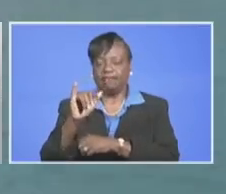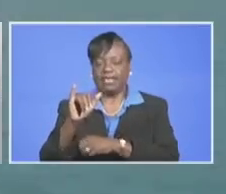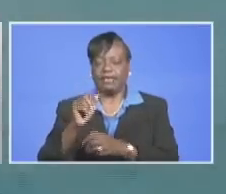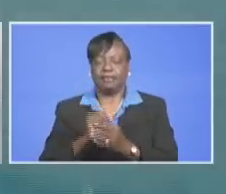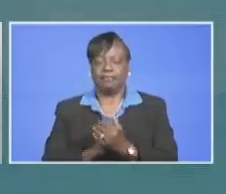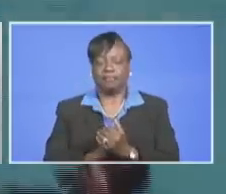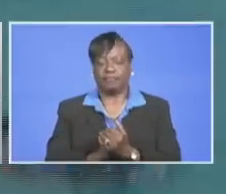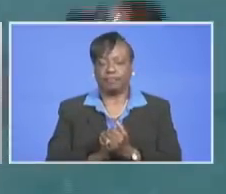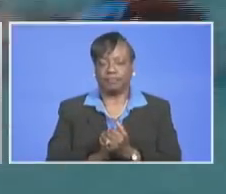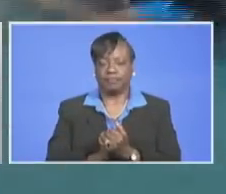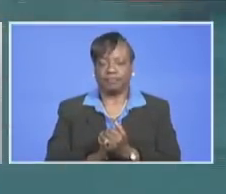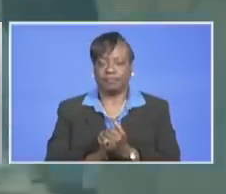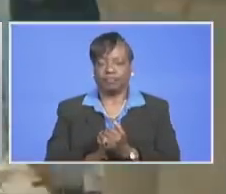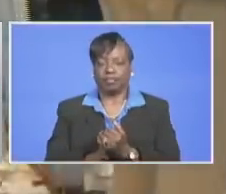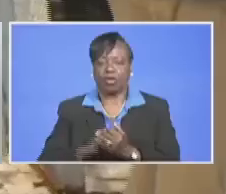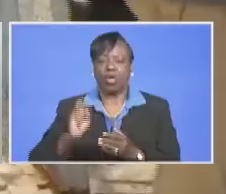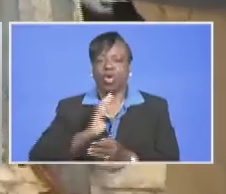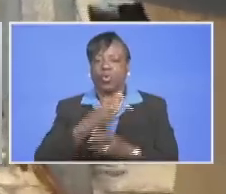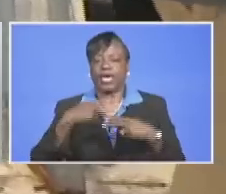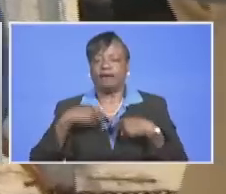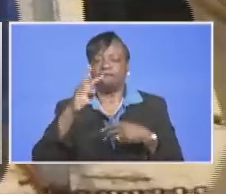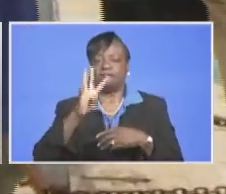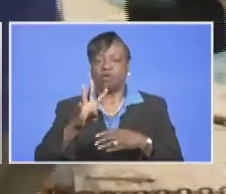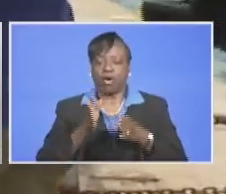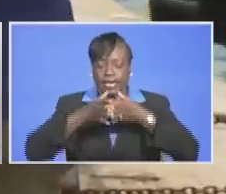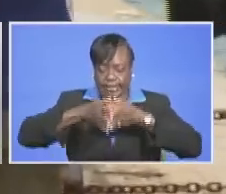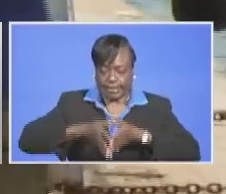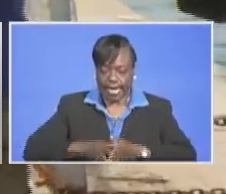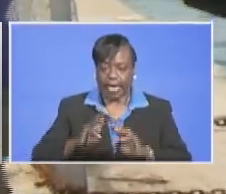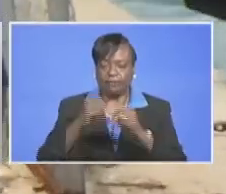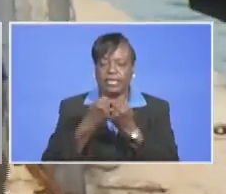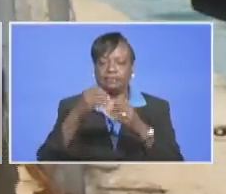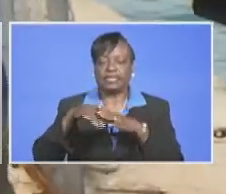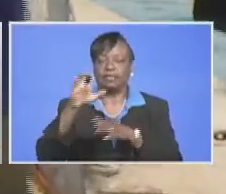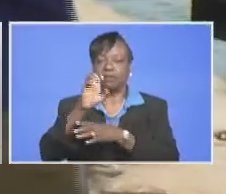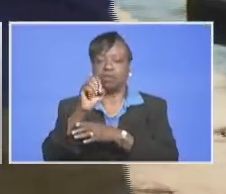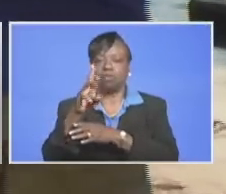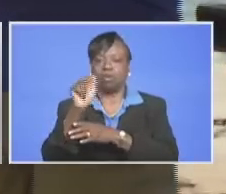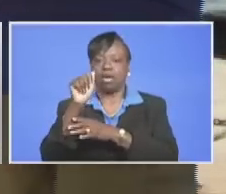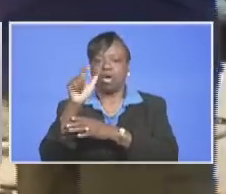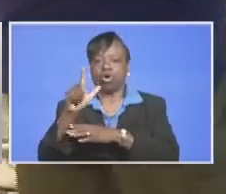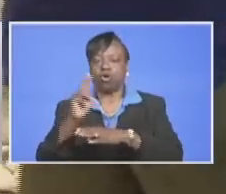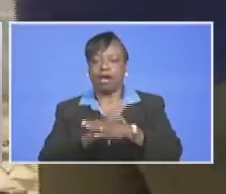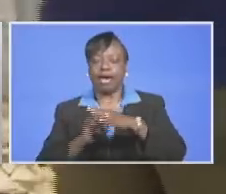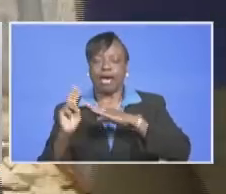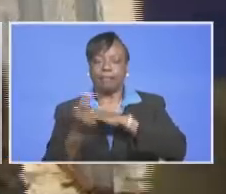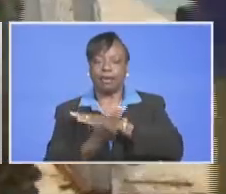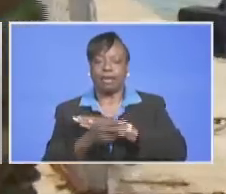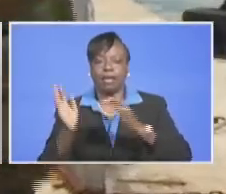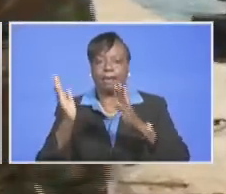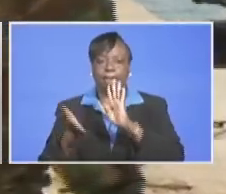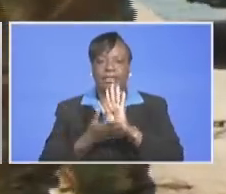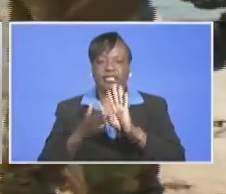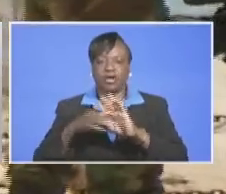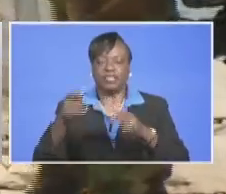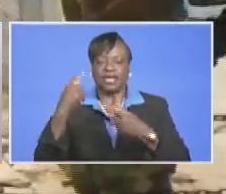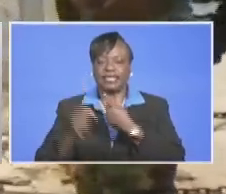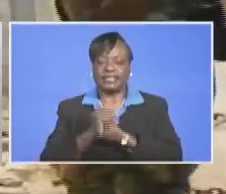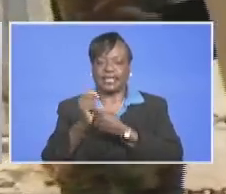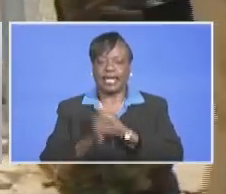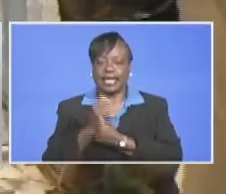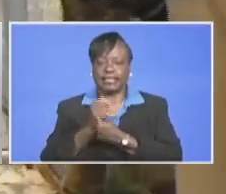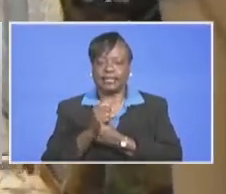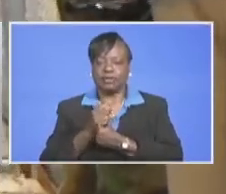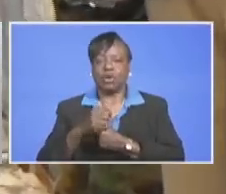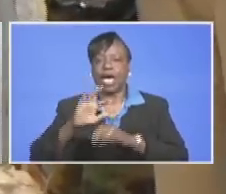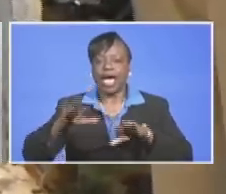preparation. We have 4 dive teams set up in Coral Harbor. Based on the task, they will determine how many teams will deploy